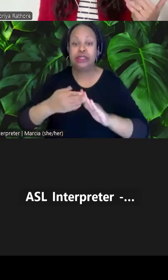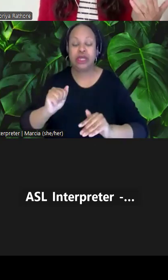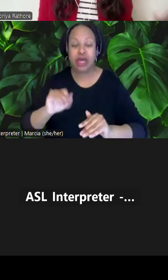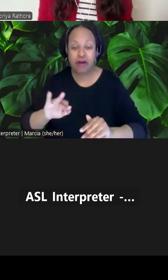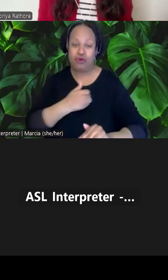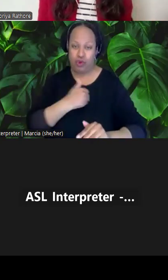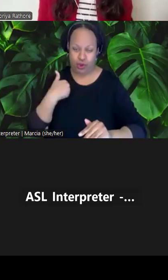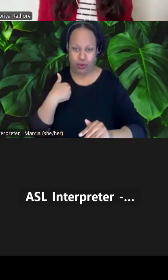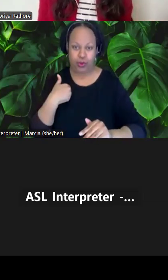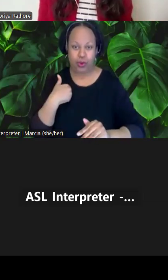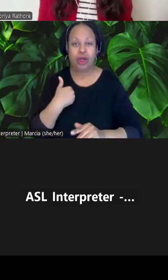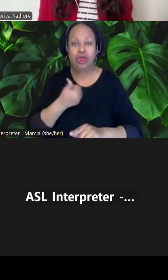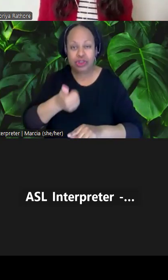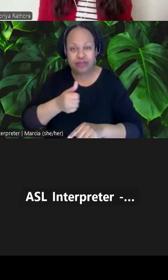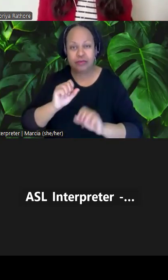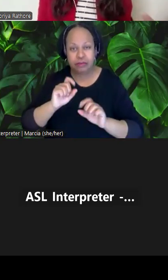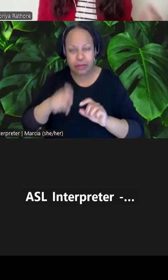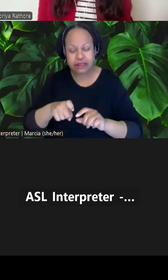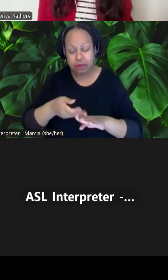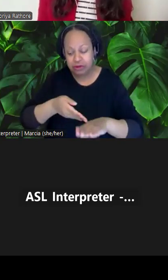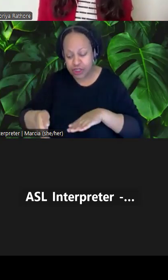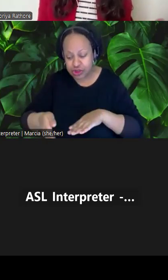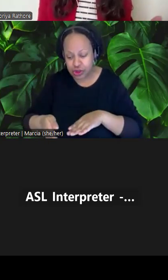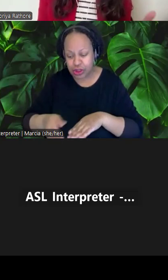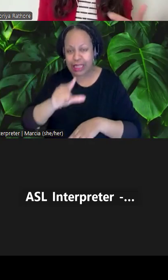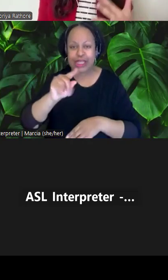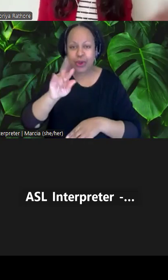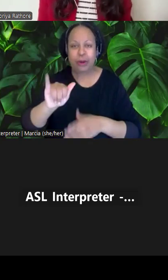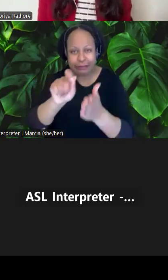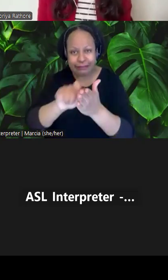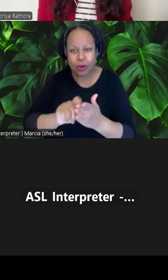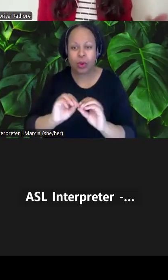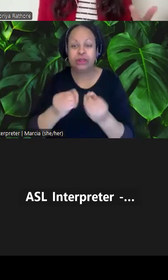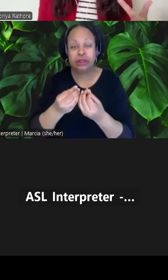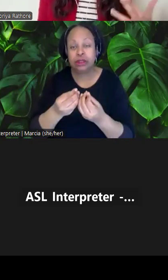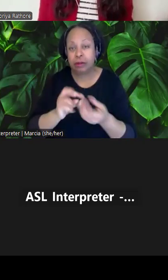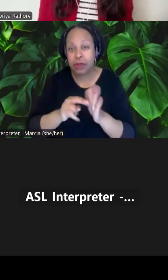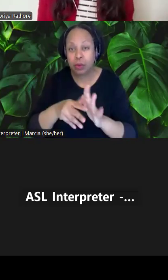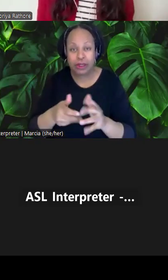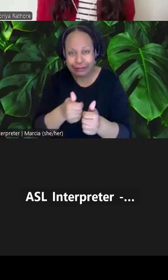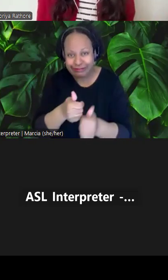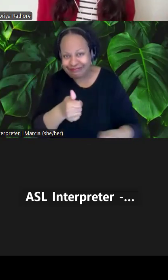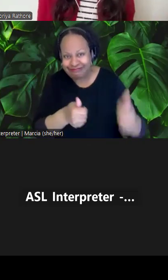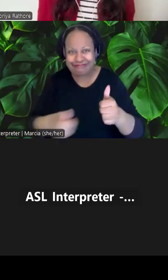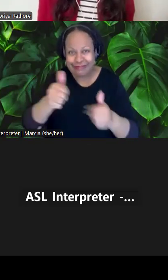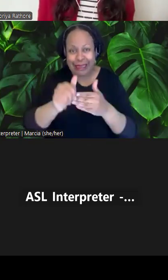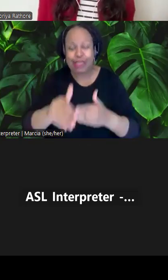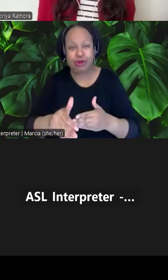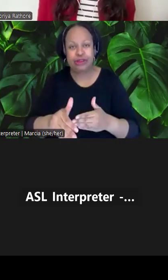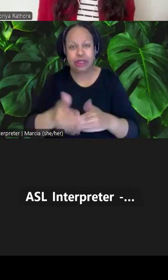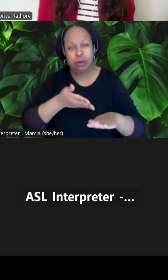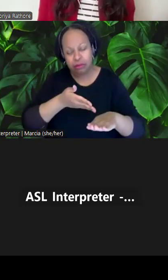be a professional literary organization, what we mean is that your leadership is made up of professional